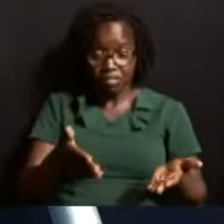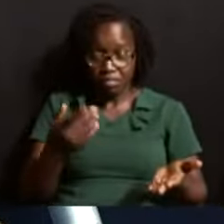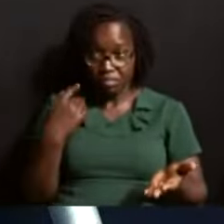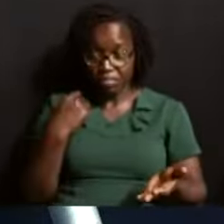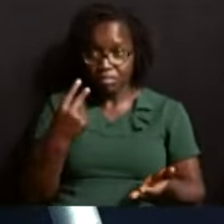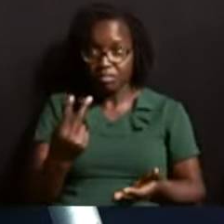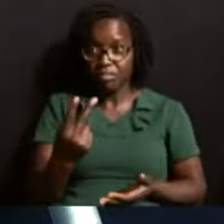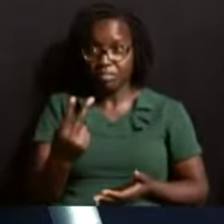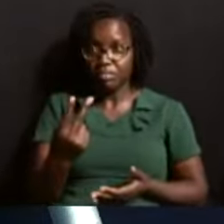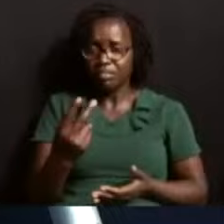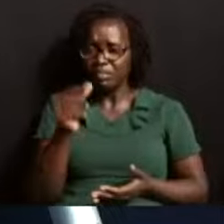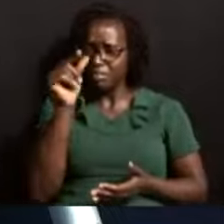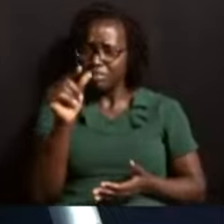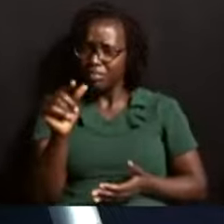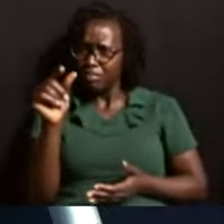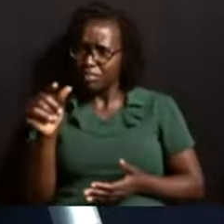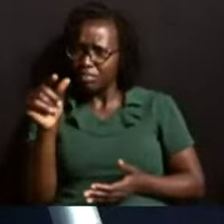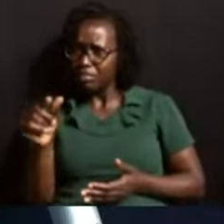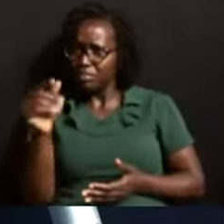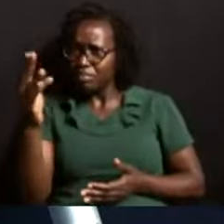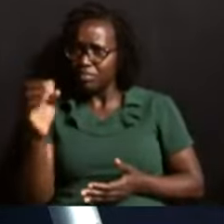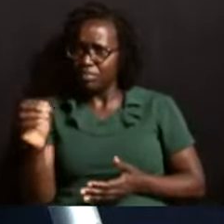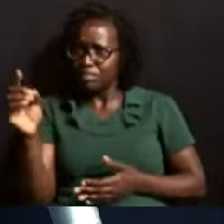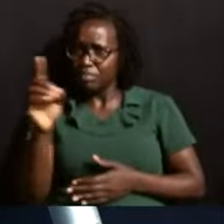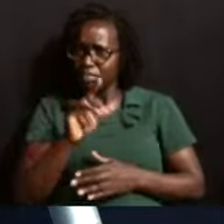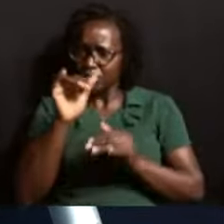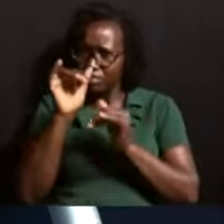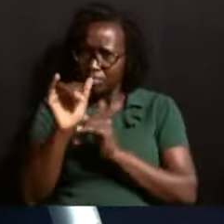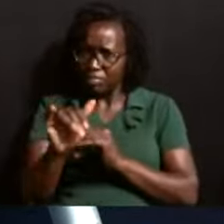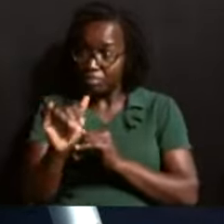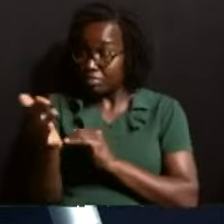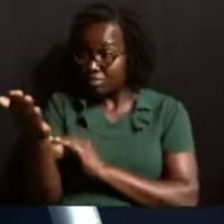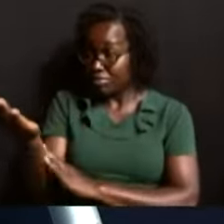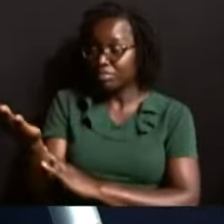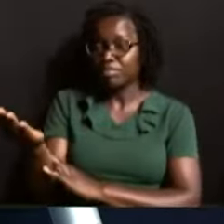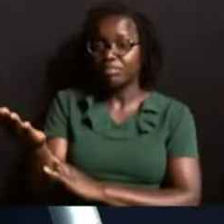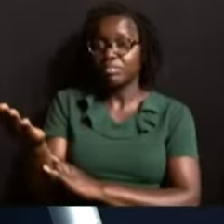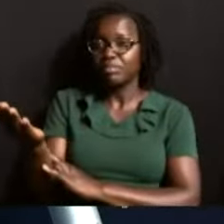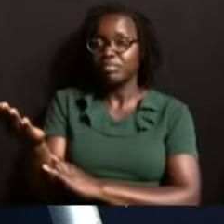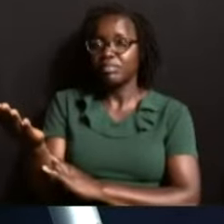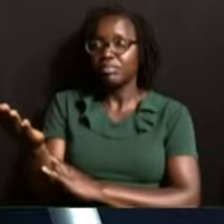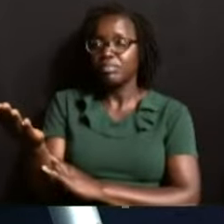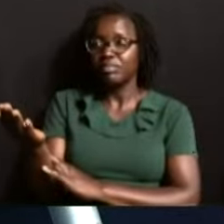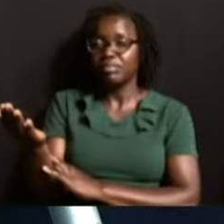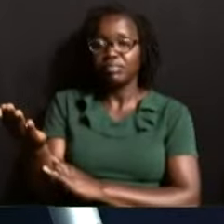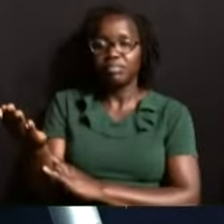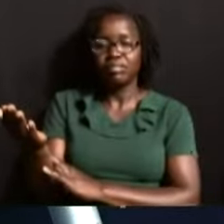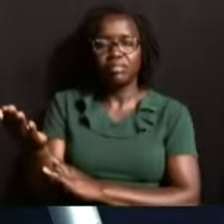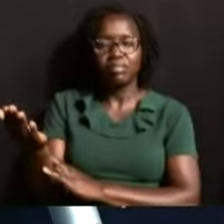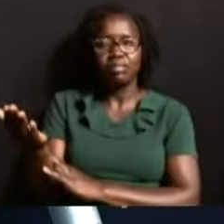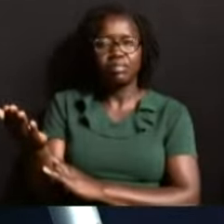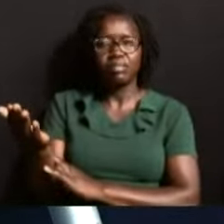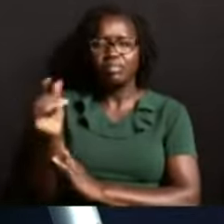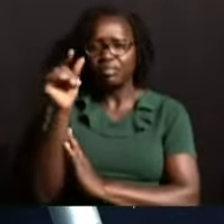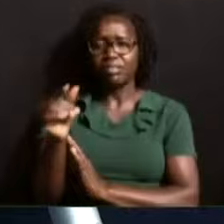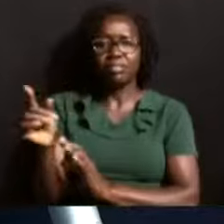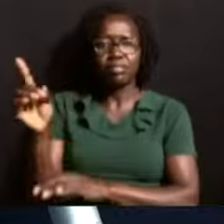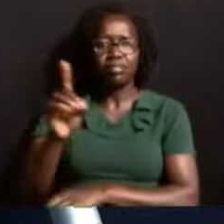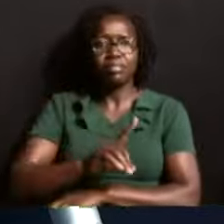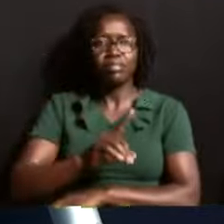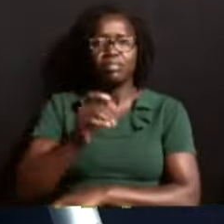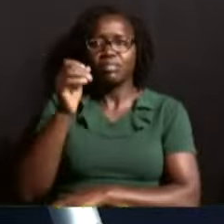two, each of the 40 days you spent there as spies, now each day will